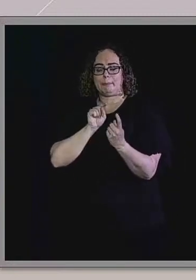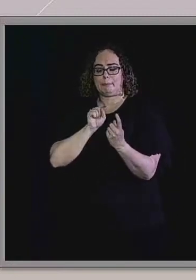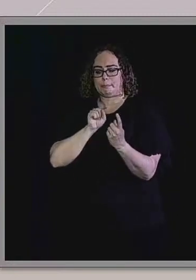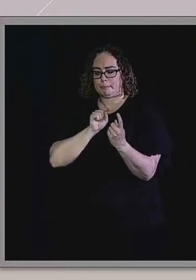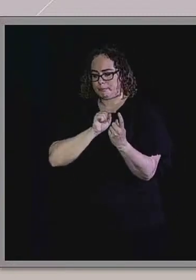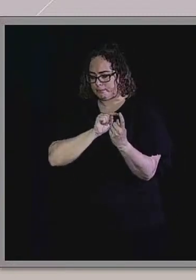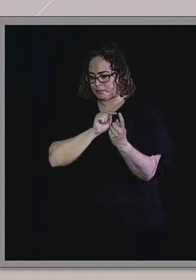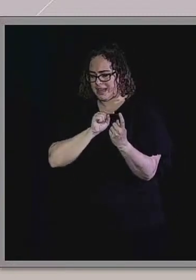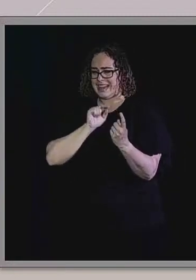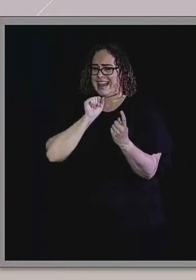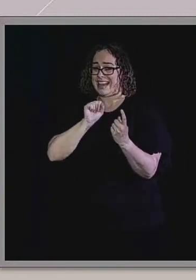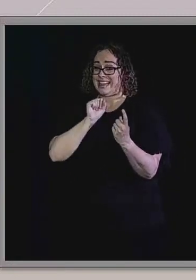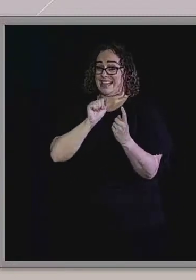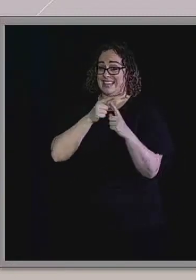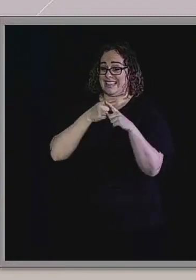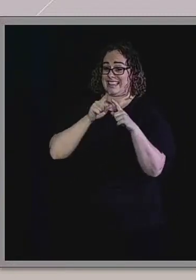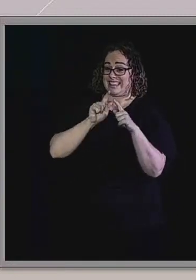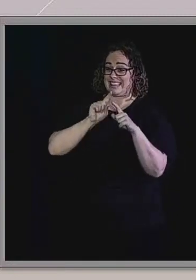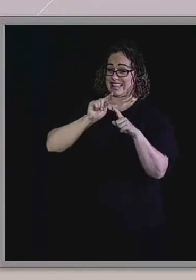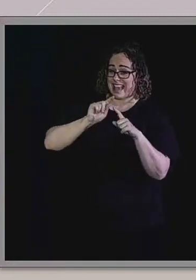English is his second language. So he's born on country, and